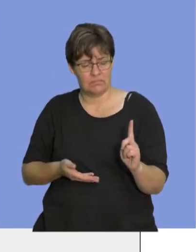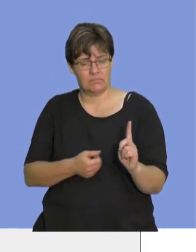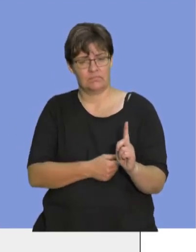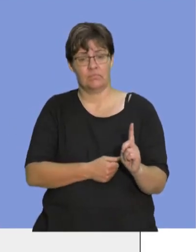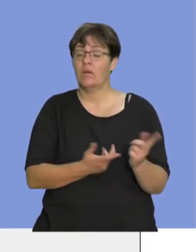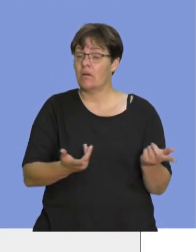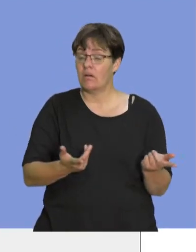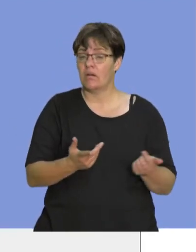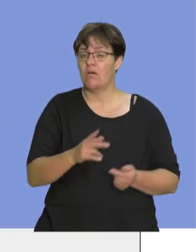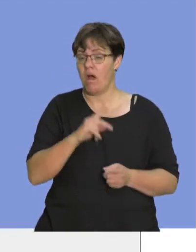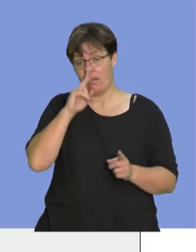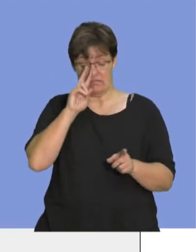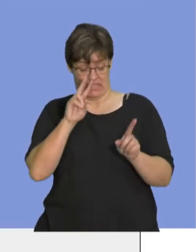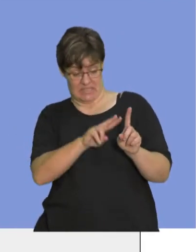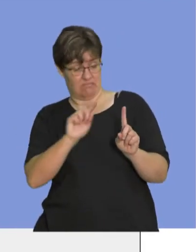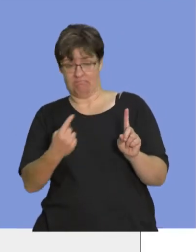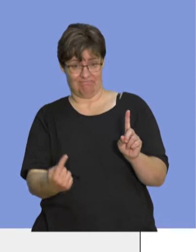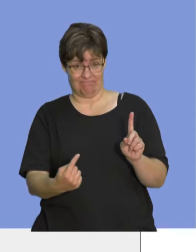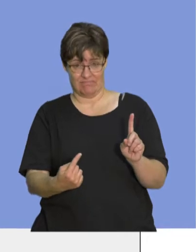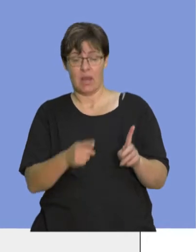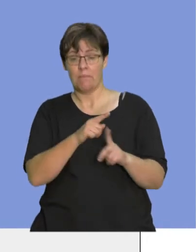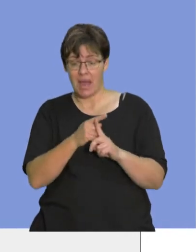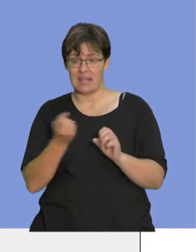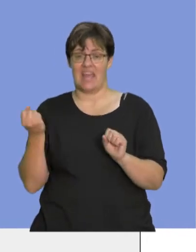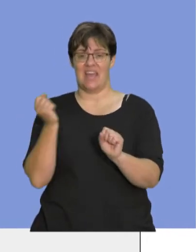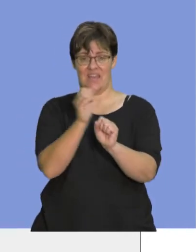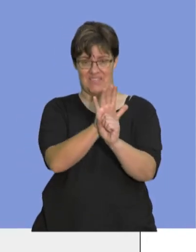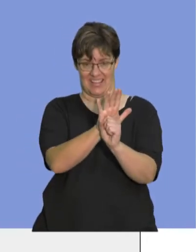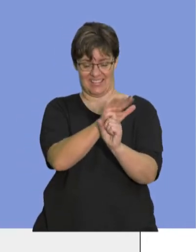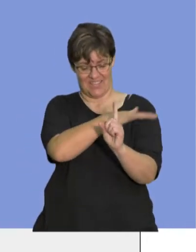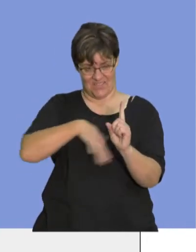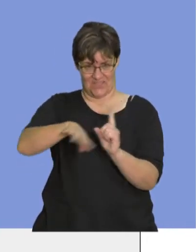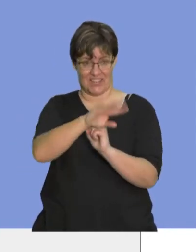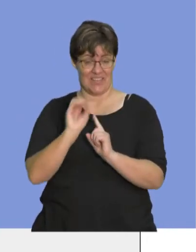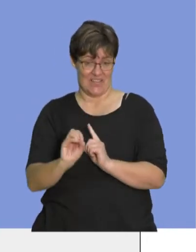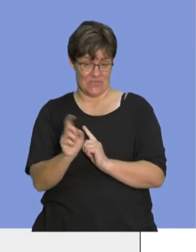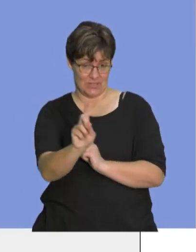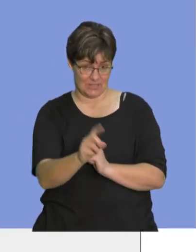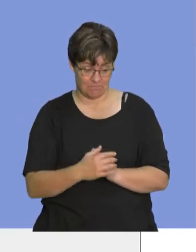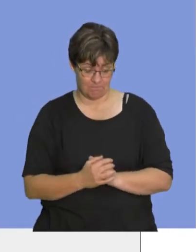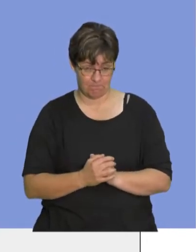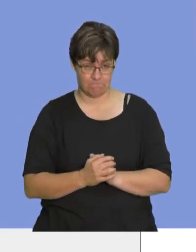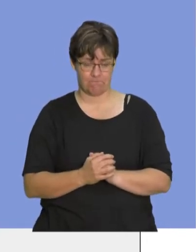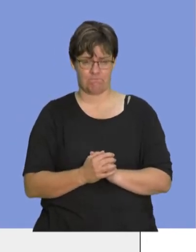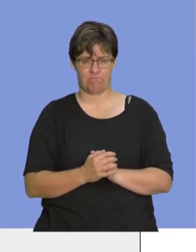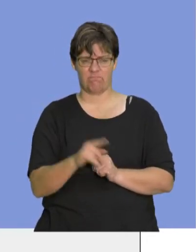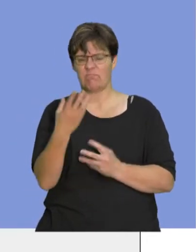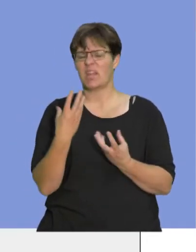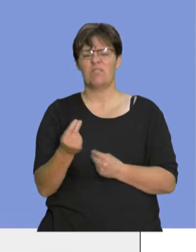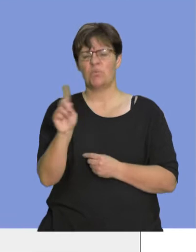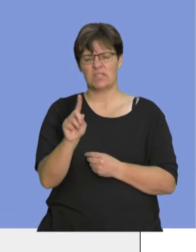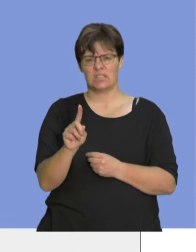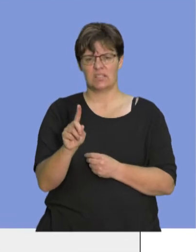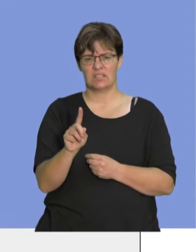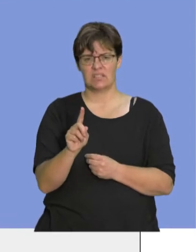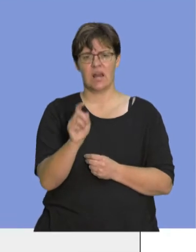field exists around a magnet? Because we can't see the field, but we can talk about the effects of the field. Now, what we have here